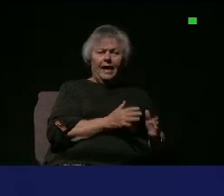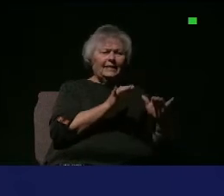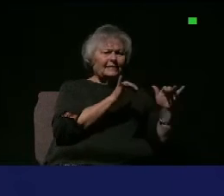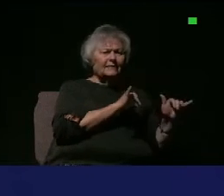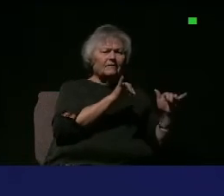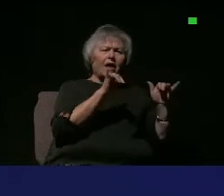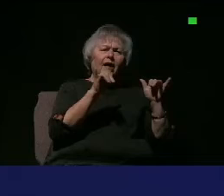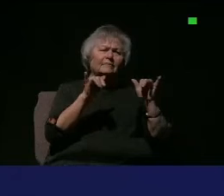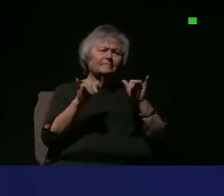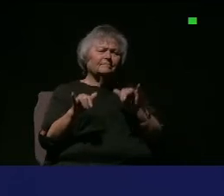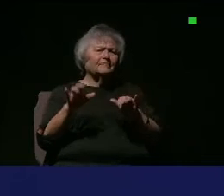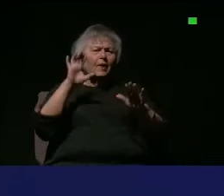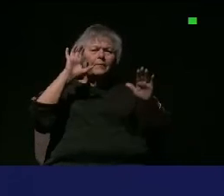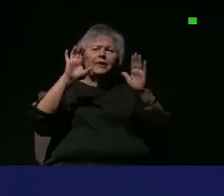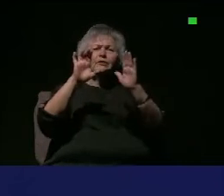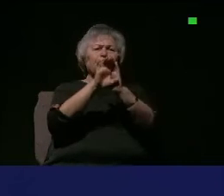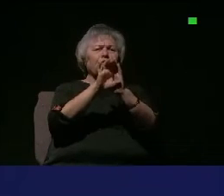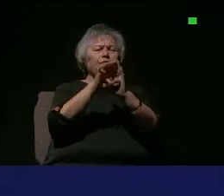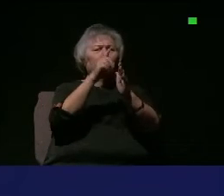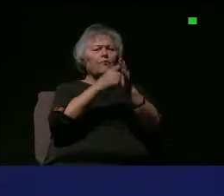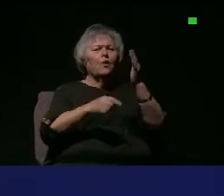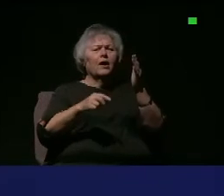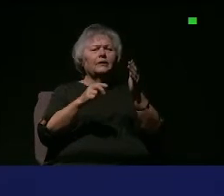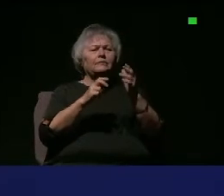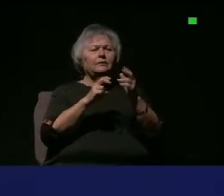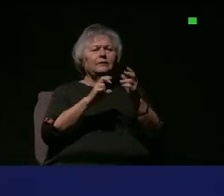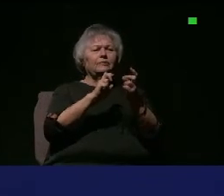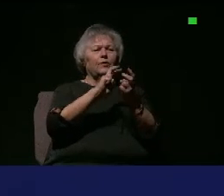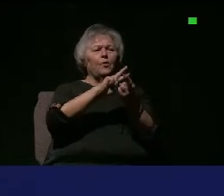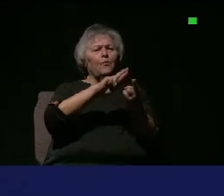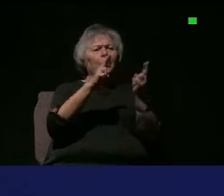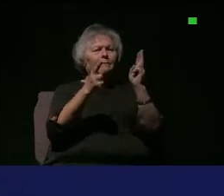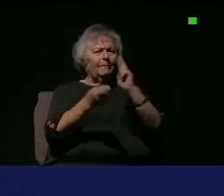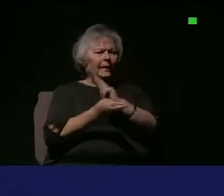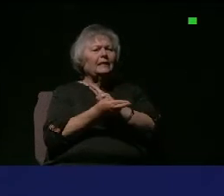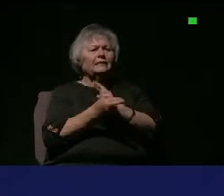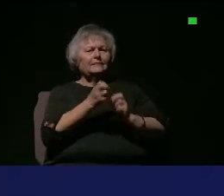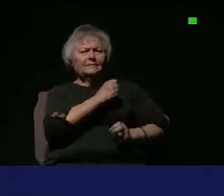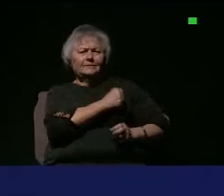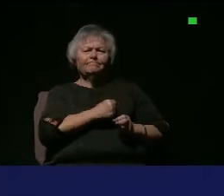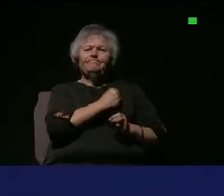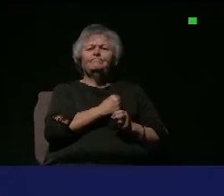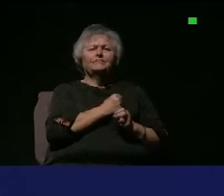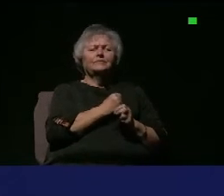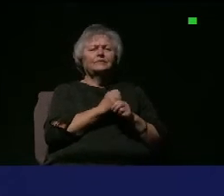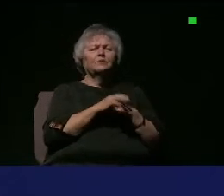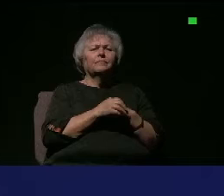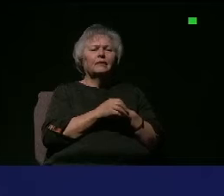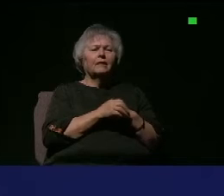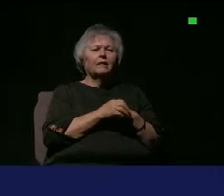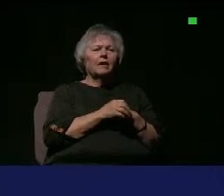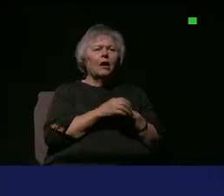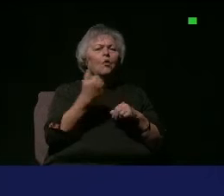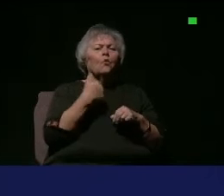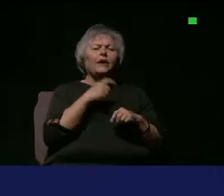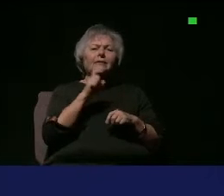repentance. Acknowledge that we deserve where we are in life. then turn to Jesus, who is the